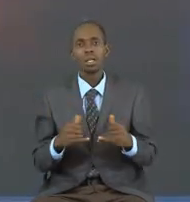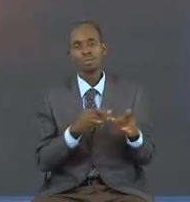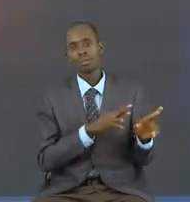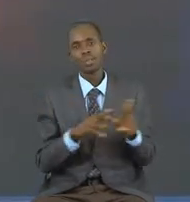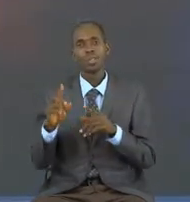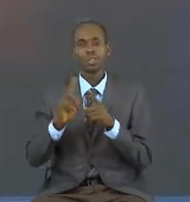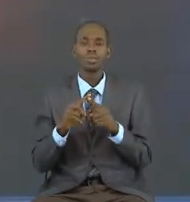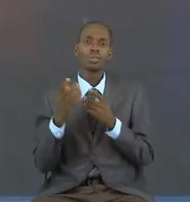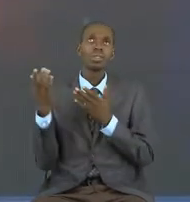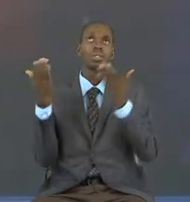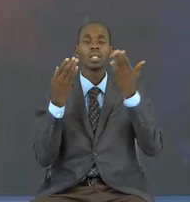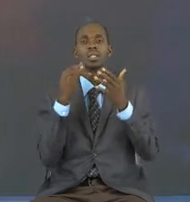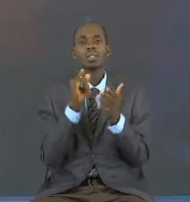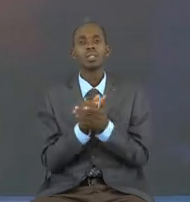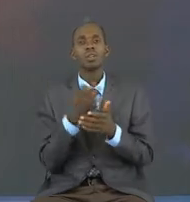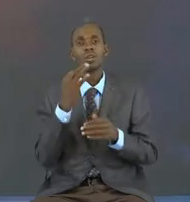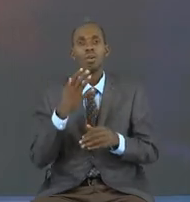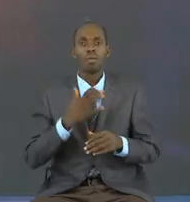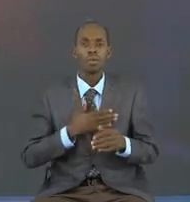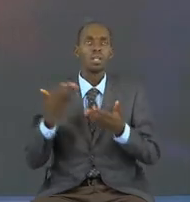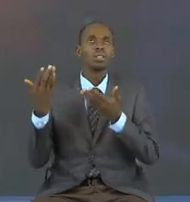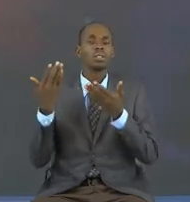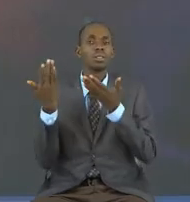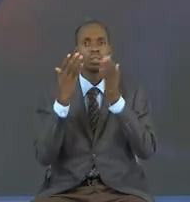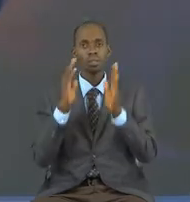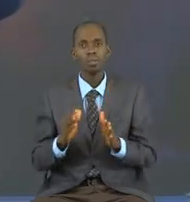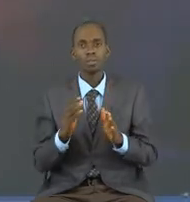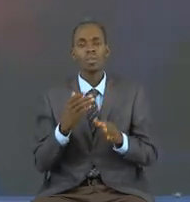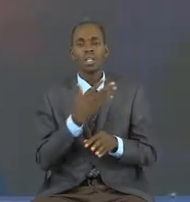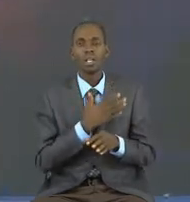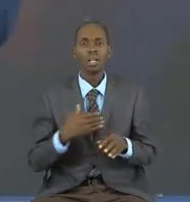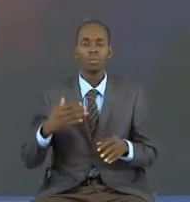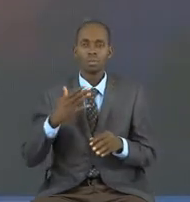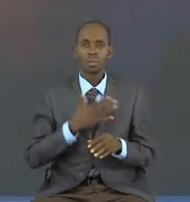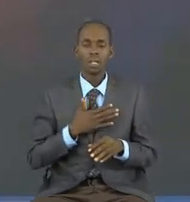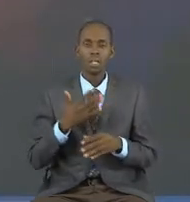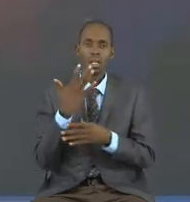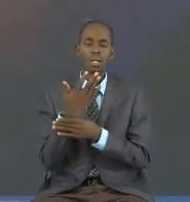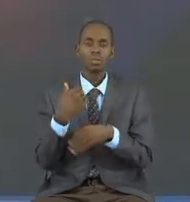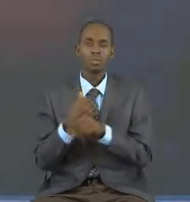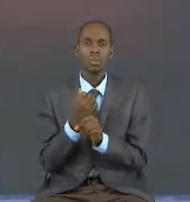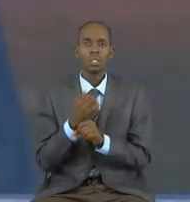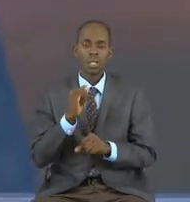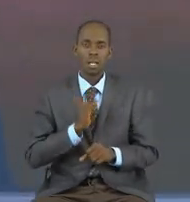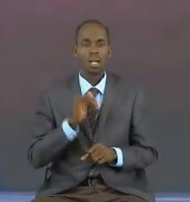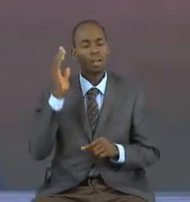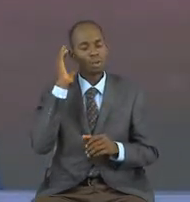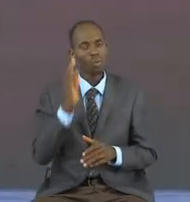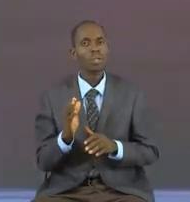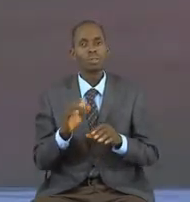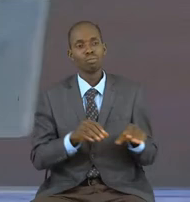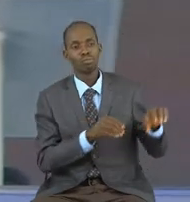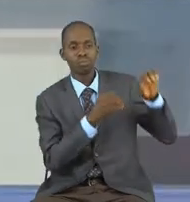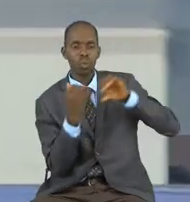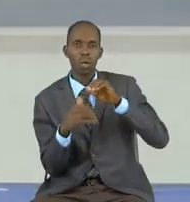my servants and on my handmaids, I will pour out. There's a difference between